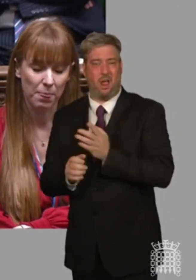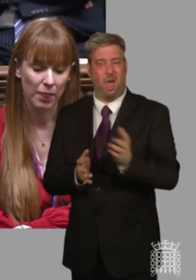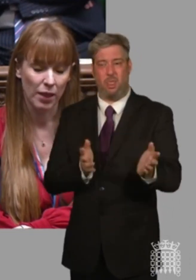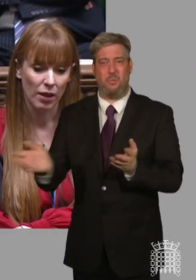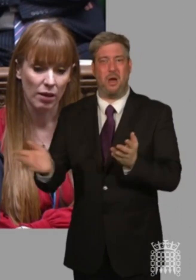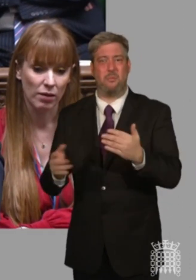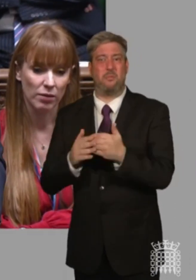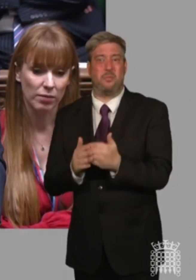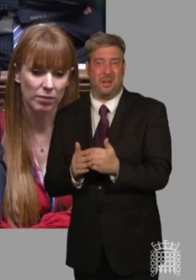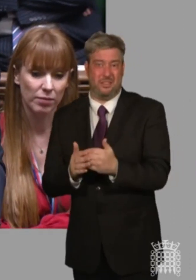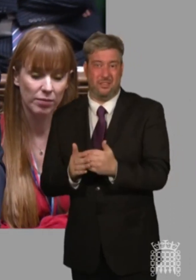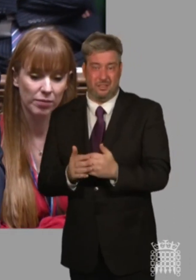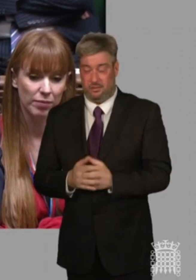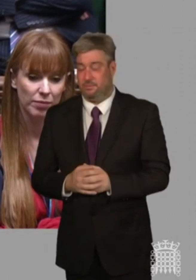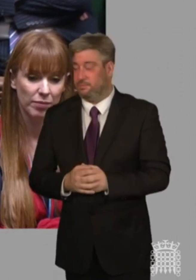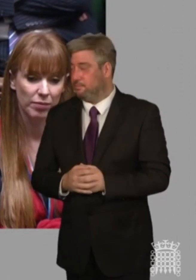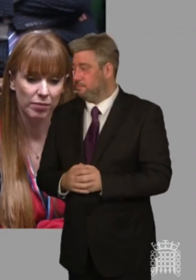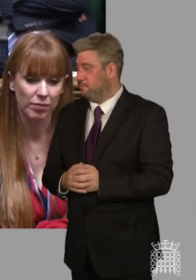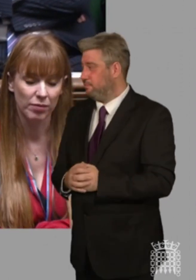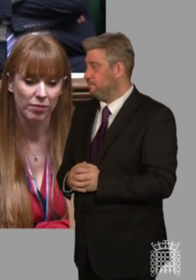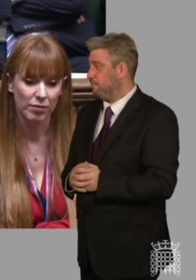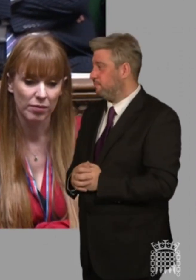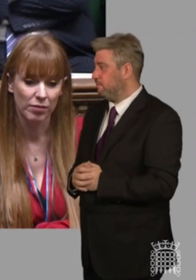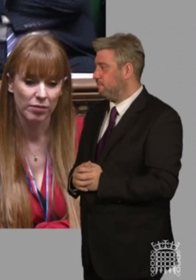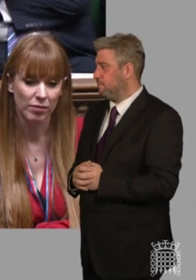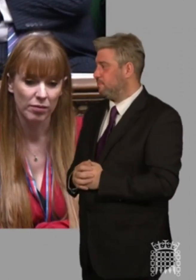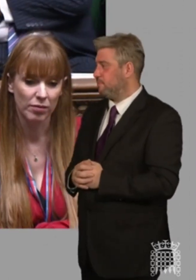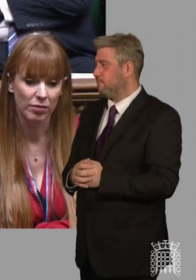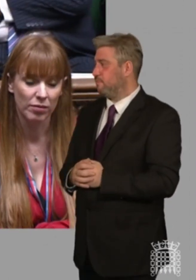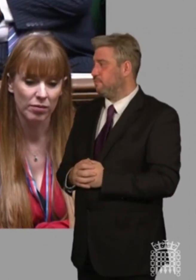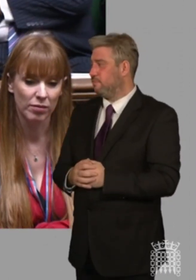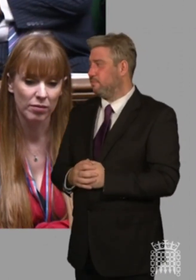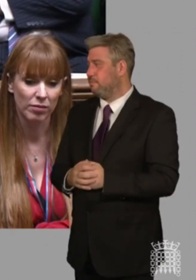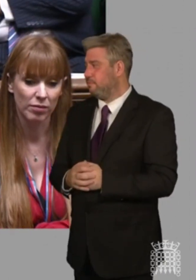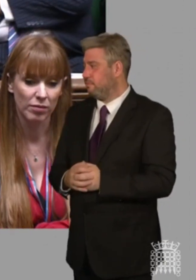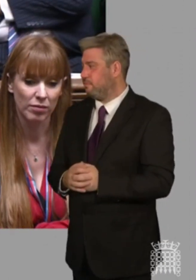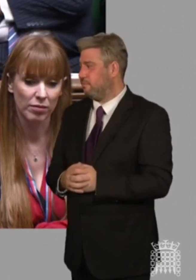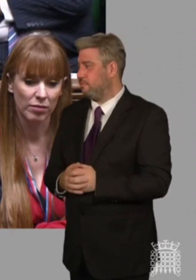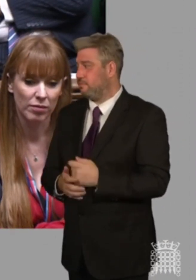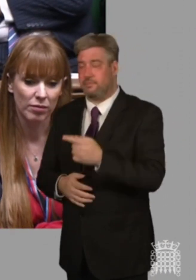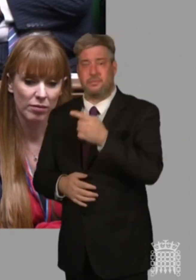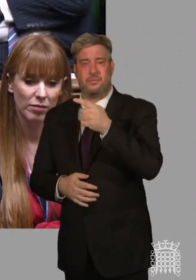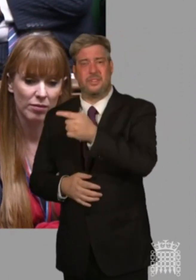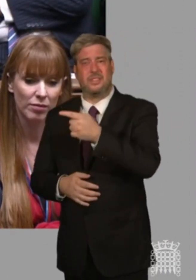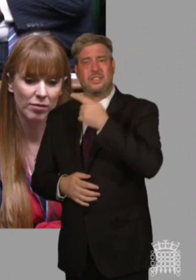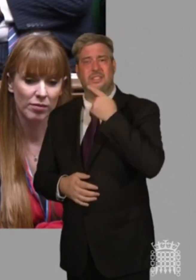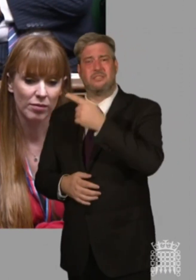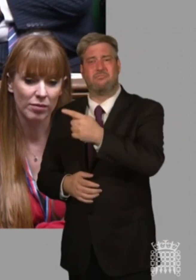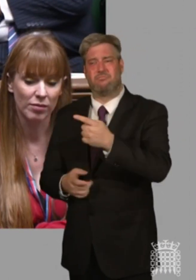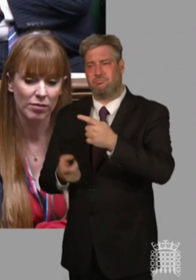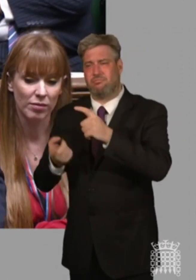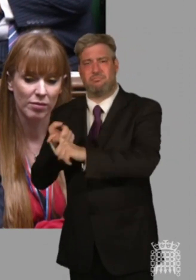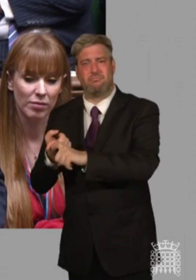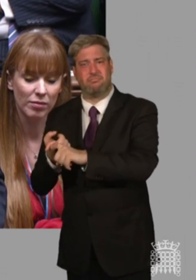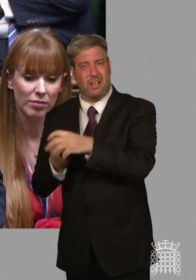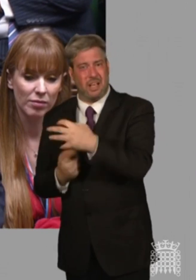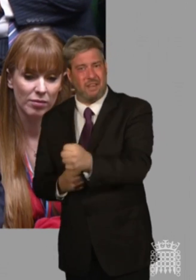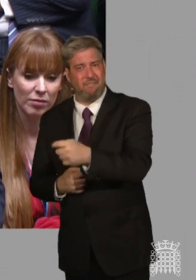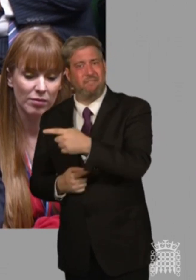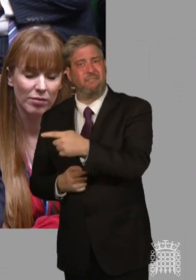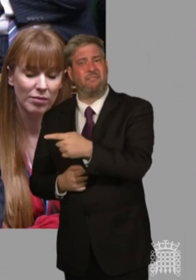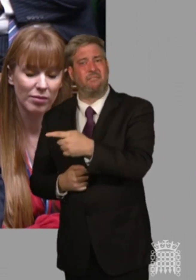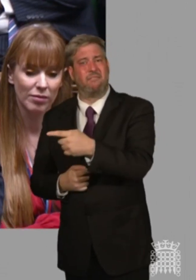promises, these are the words he used, I'm the Prime Minister, and then he said, it's on me personally. Today we learned from his